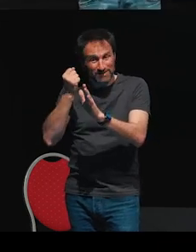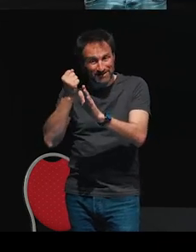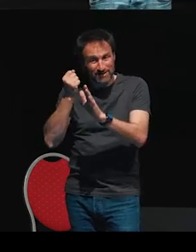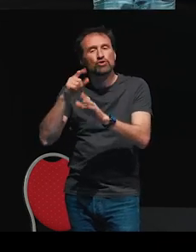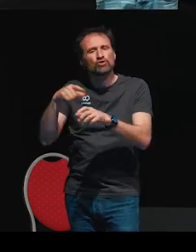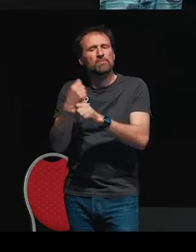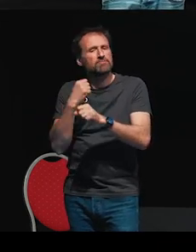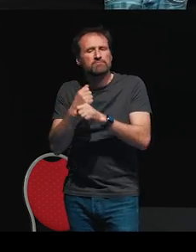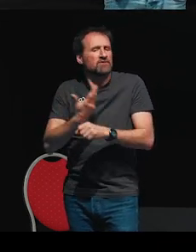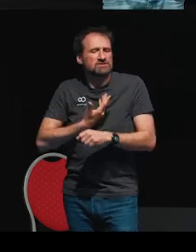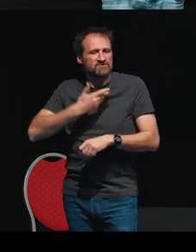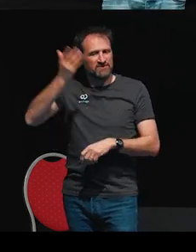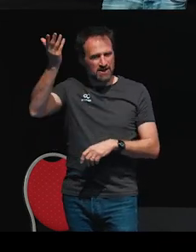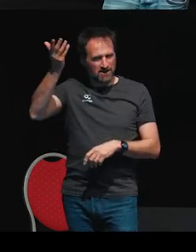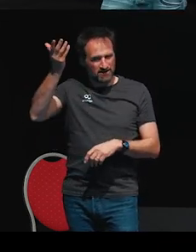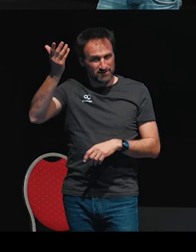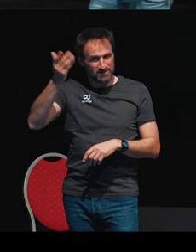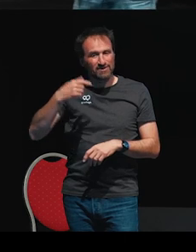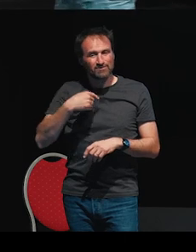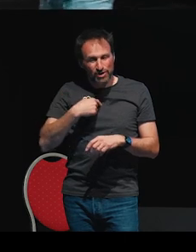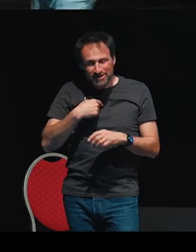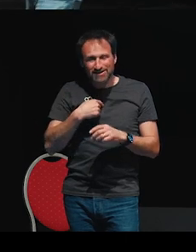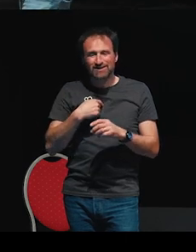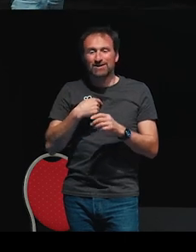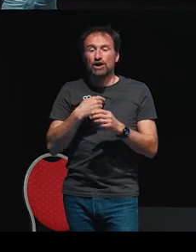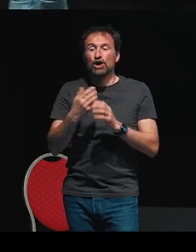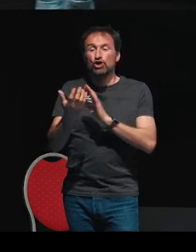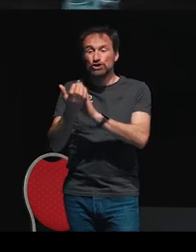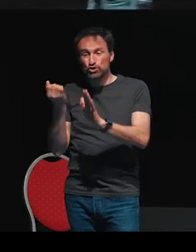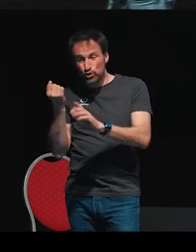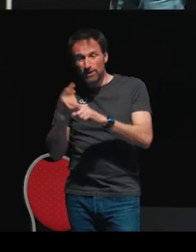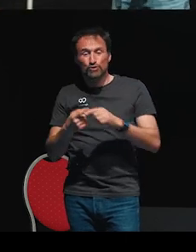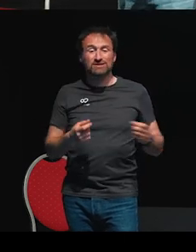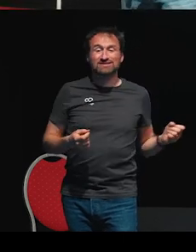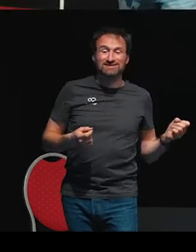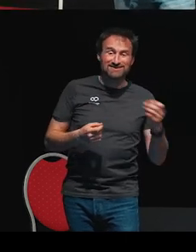So I decouple my sender from my consumer.